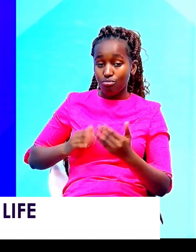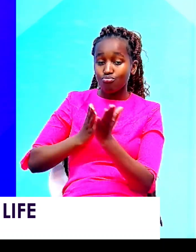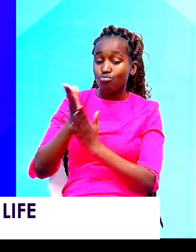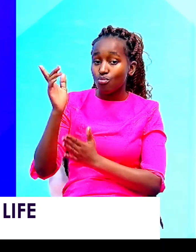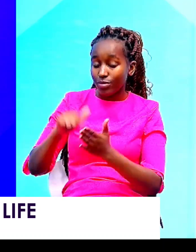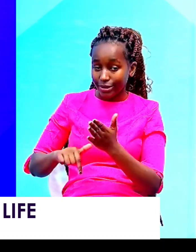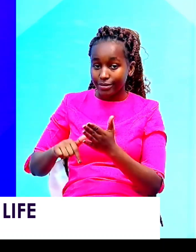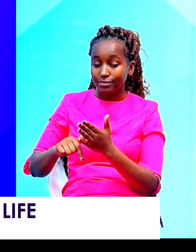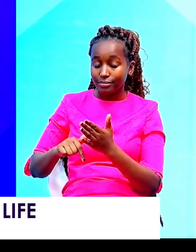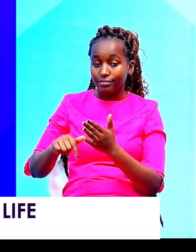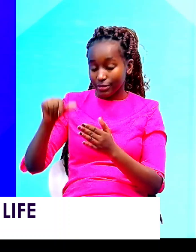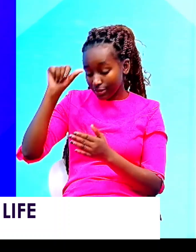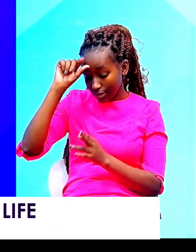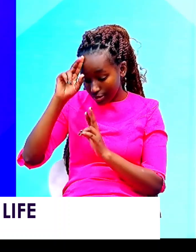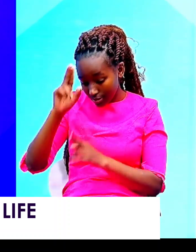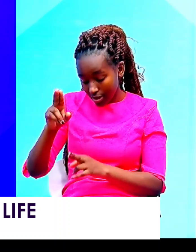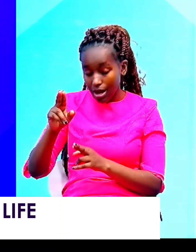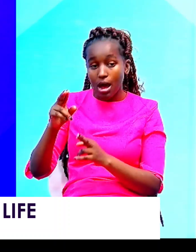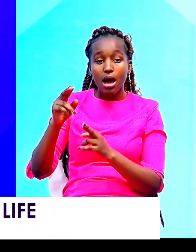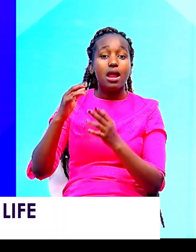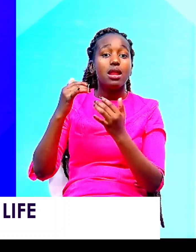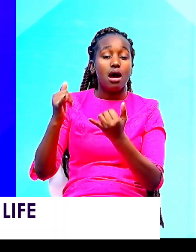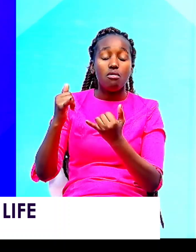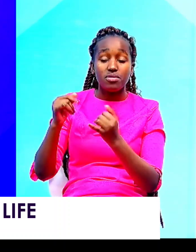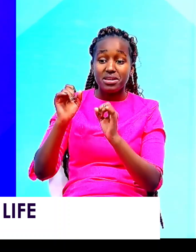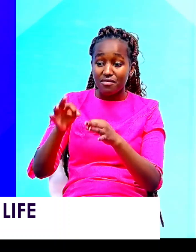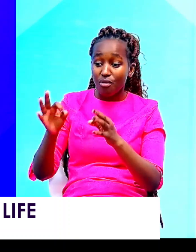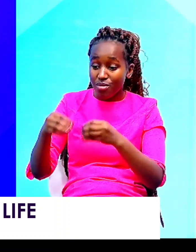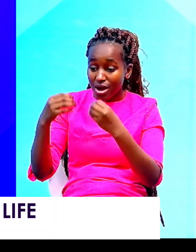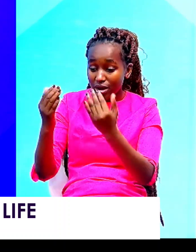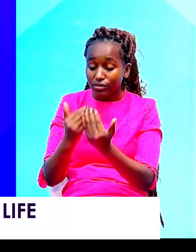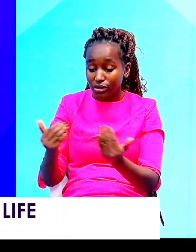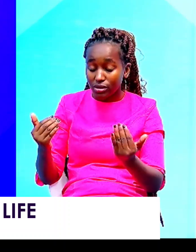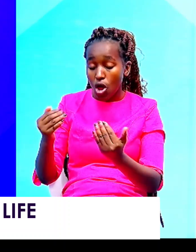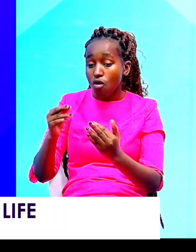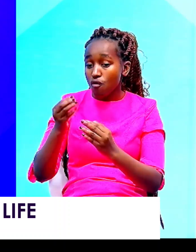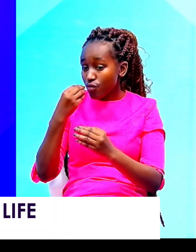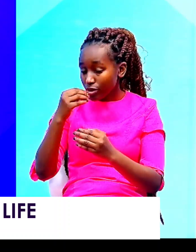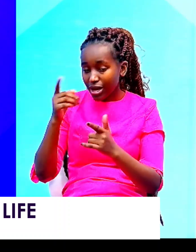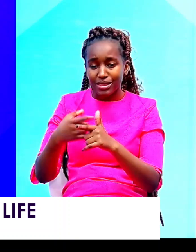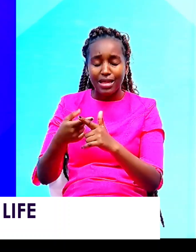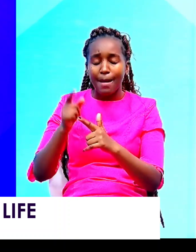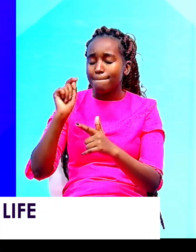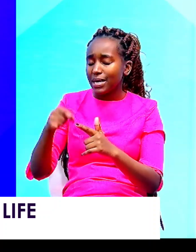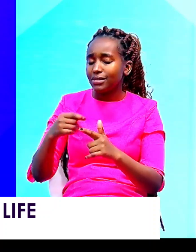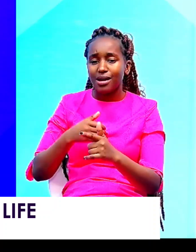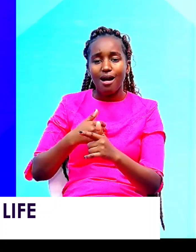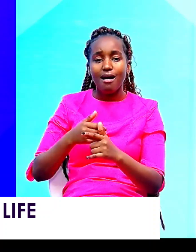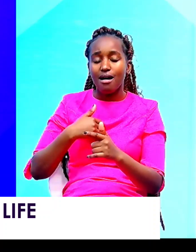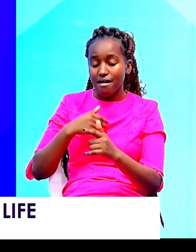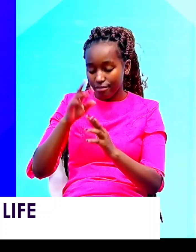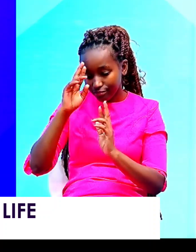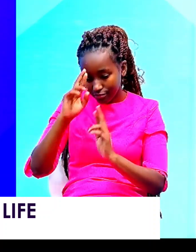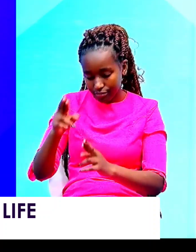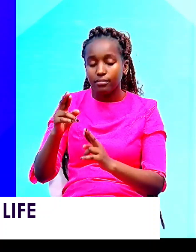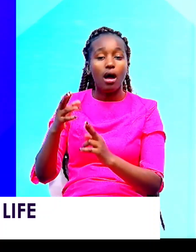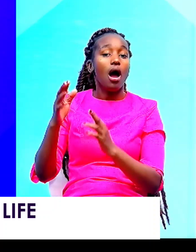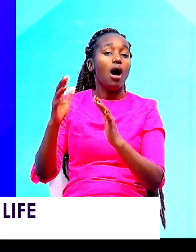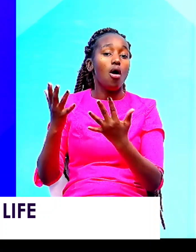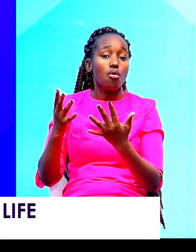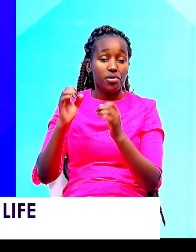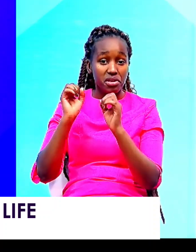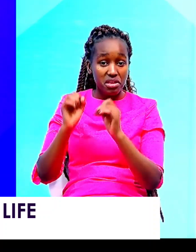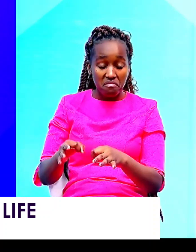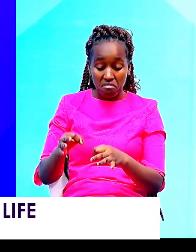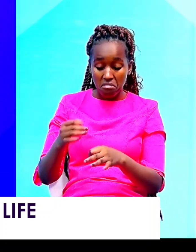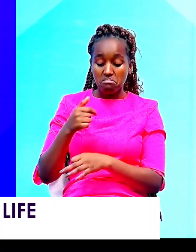say is that our children, whatever food they are given, should be with dignity. Because you see, sometimes the assumption of whoever is